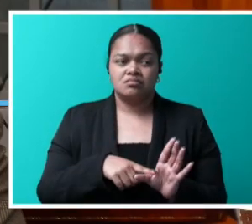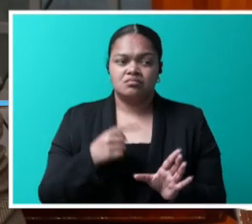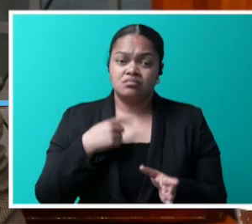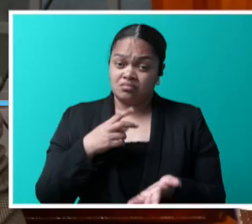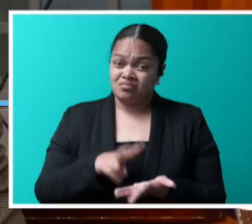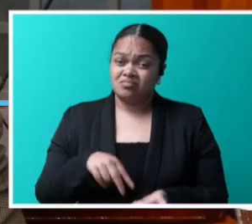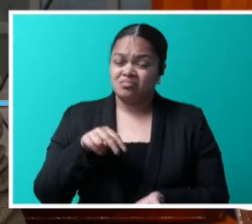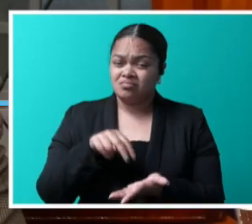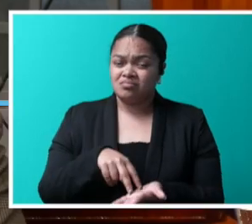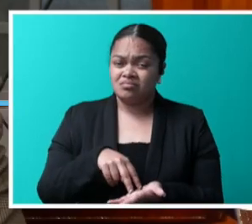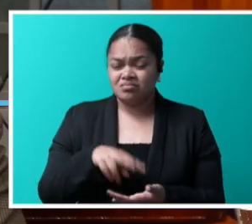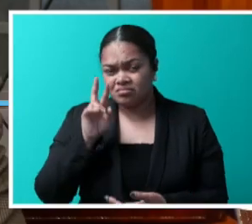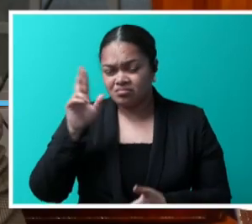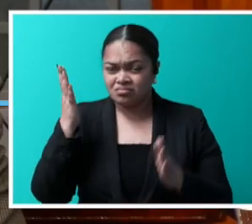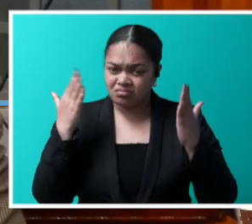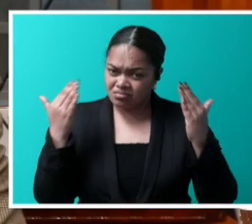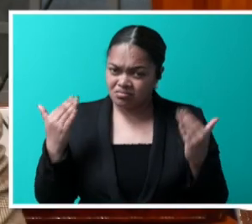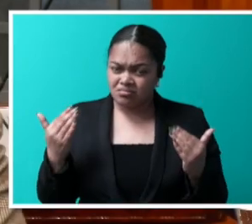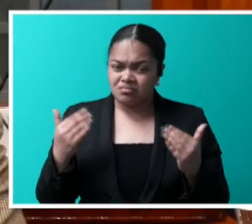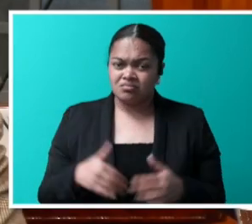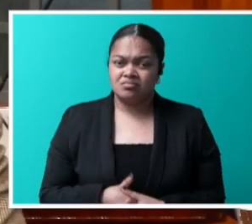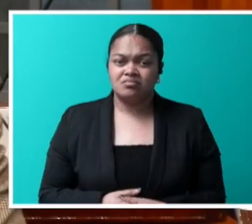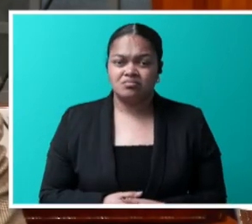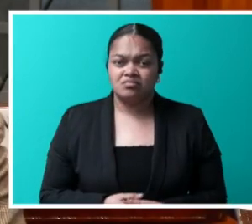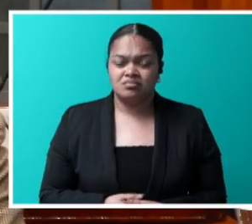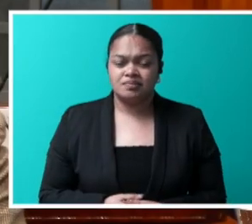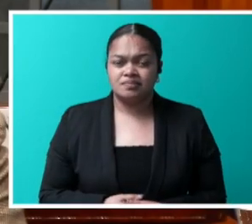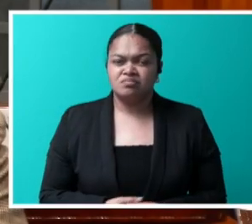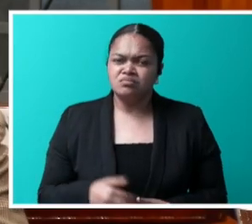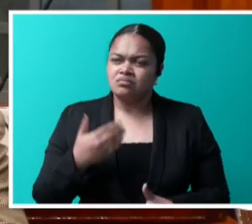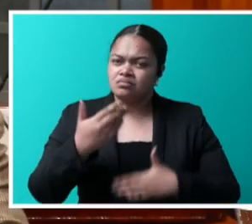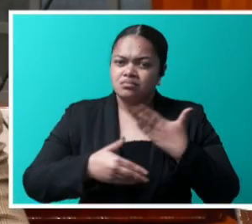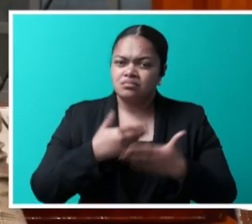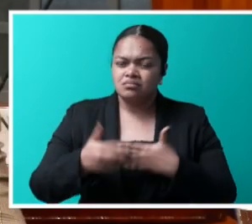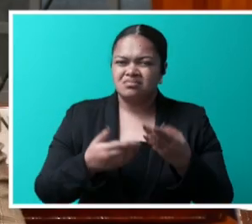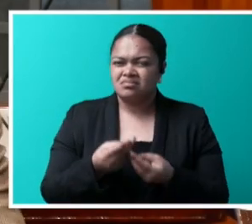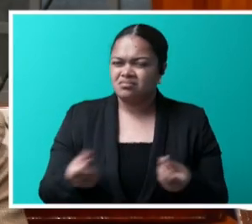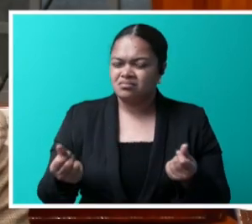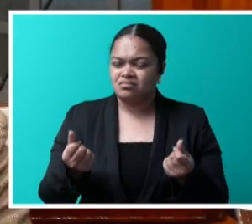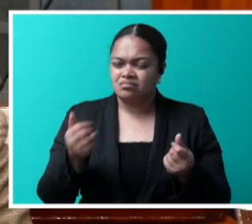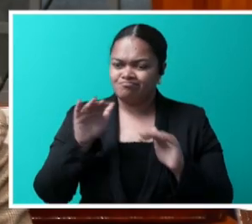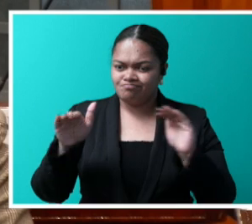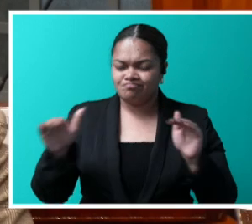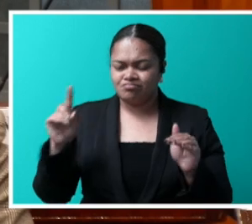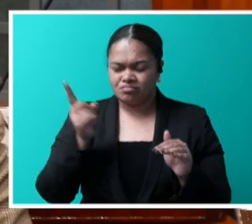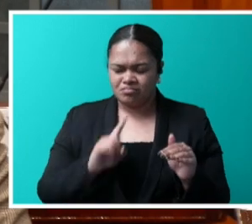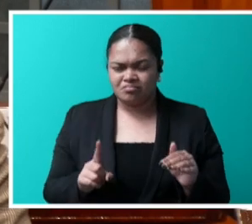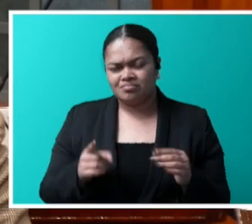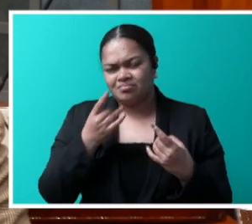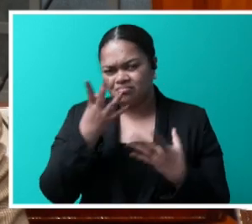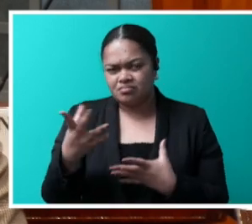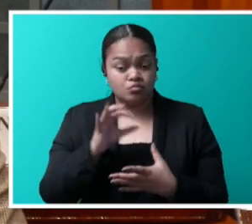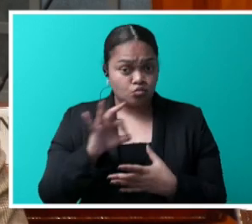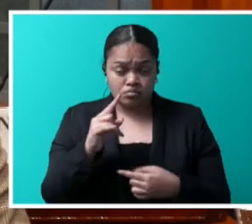rise, Mr. Speaker, sir, to address us today not just about the